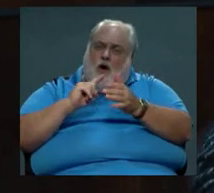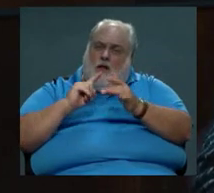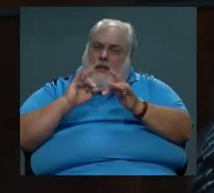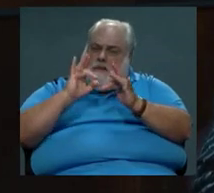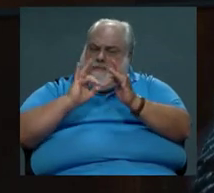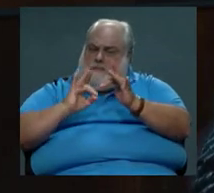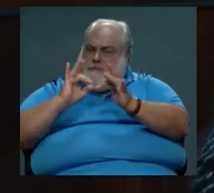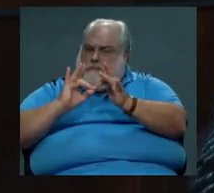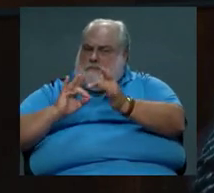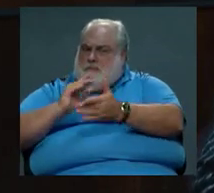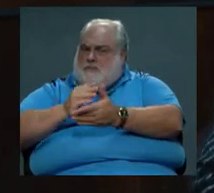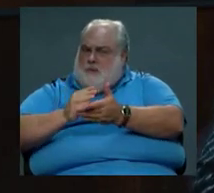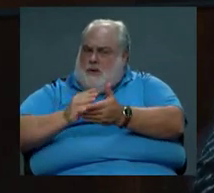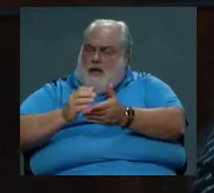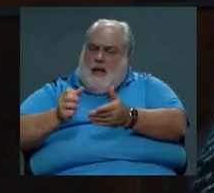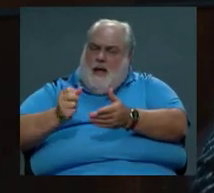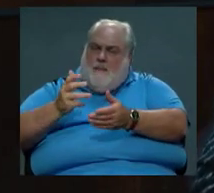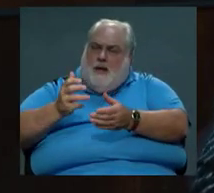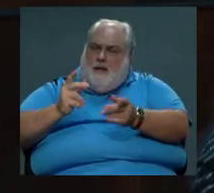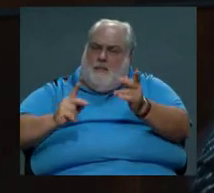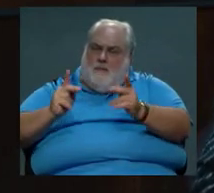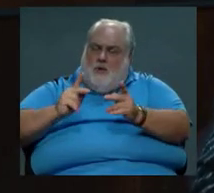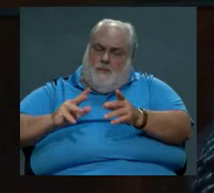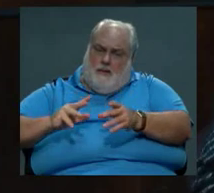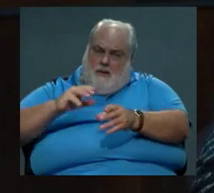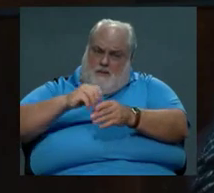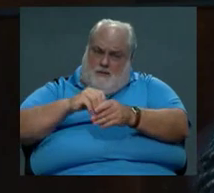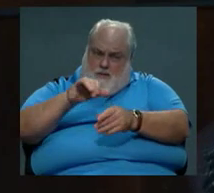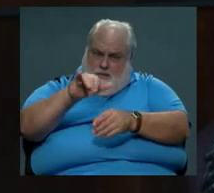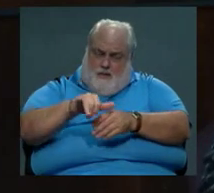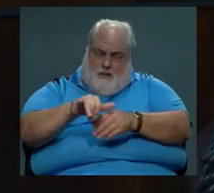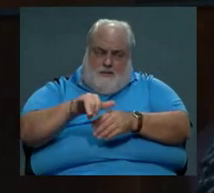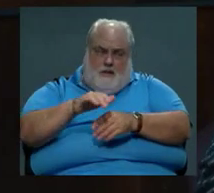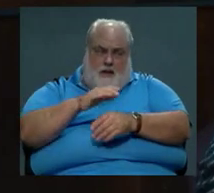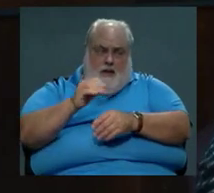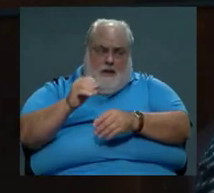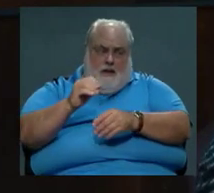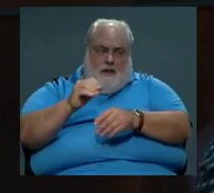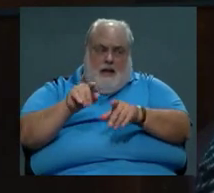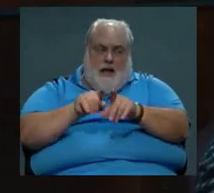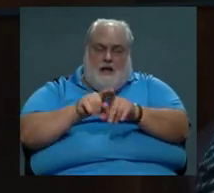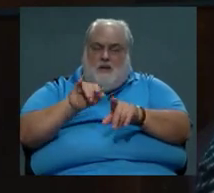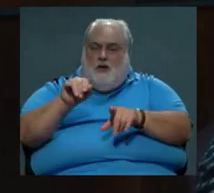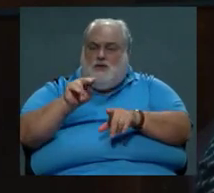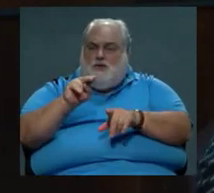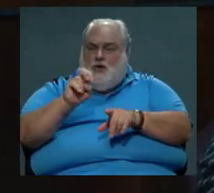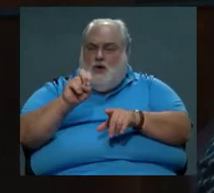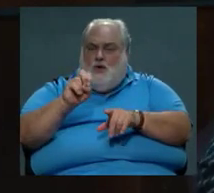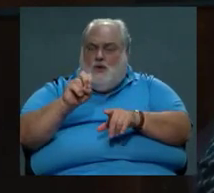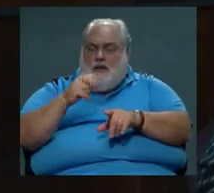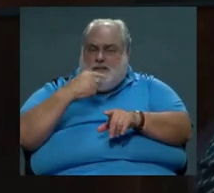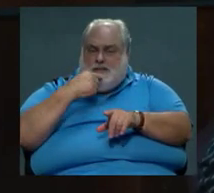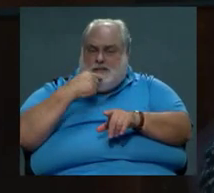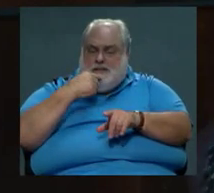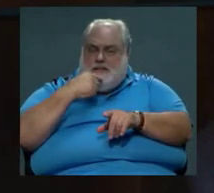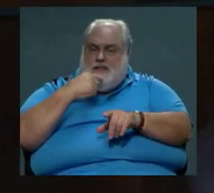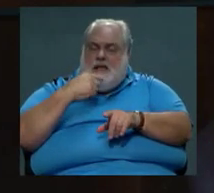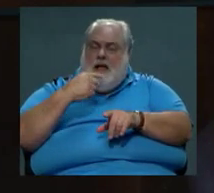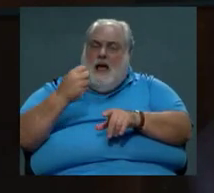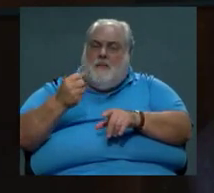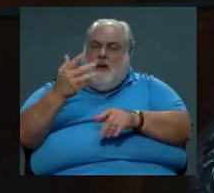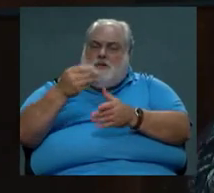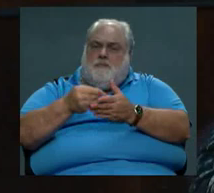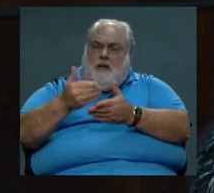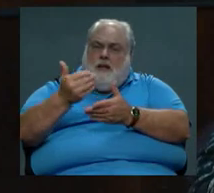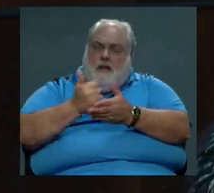know the number of youth that are participating in this. And as Joan said, the income that's coming into it. This is